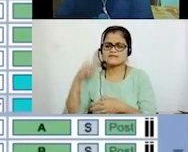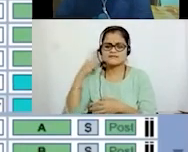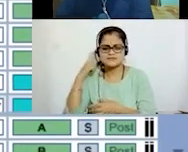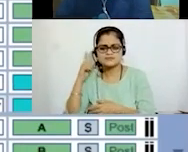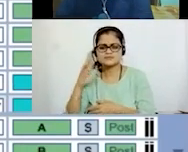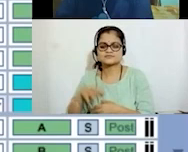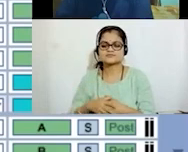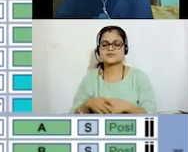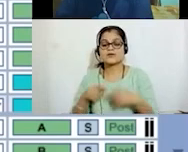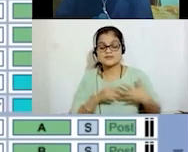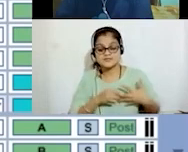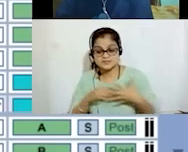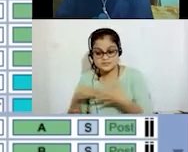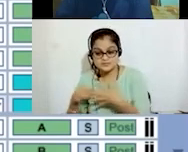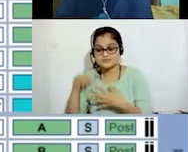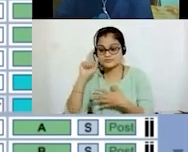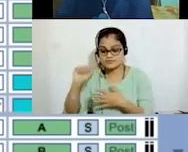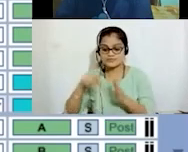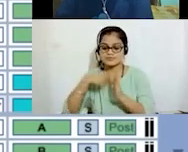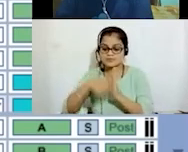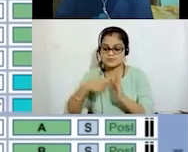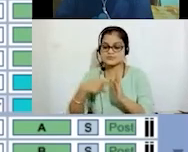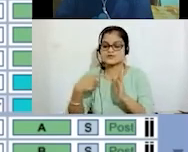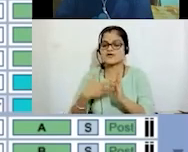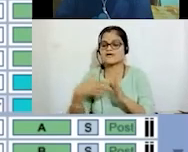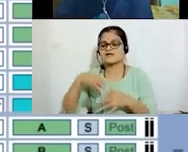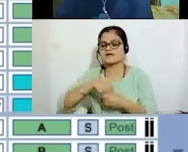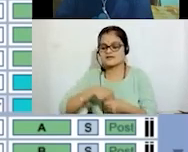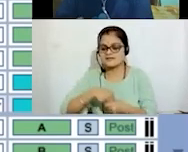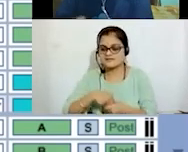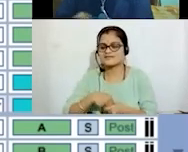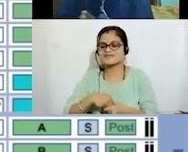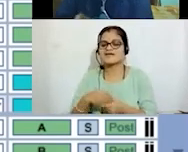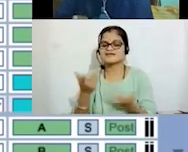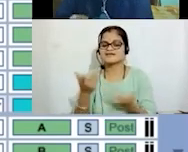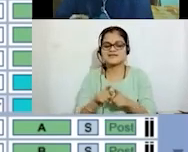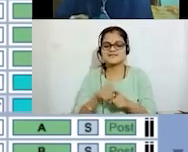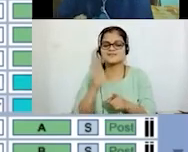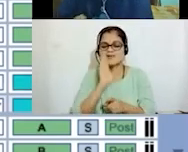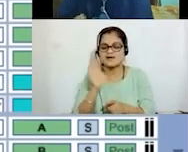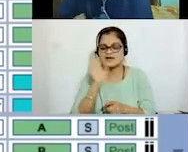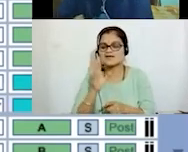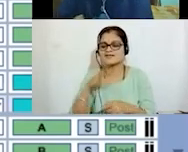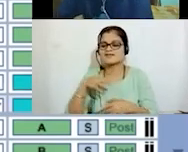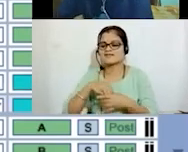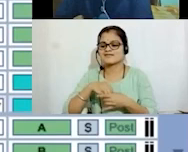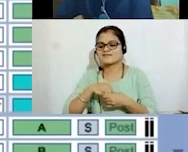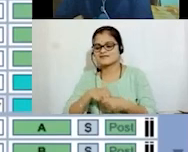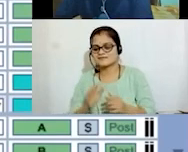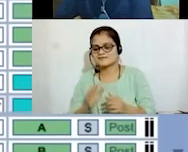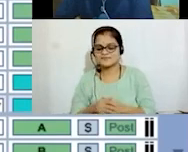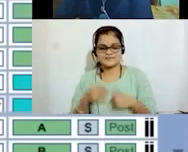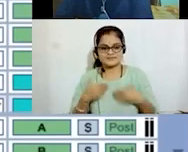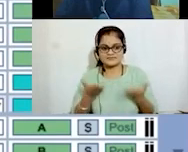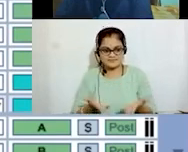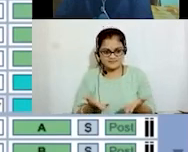what unique about your project is that it turned into like this cool groovy song, right? And it's actually a song, and I didn't know that